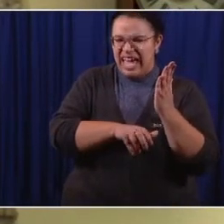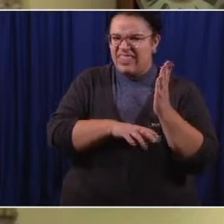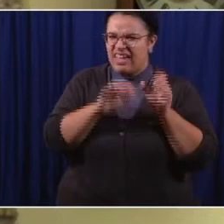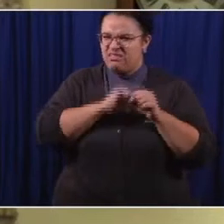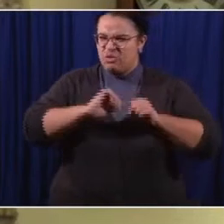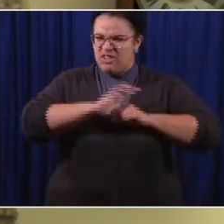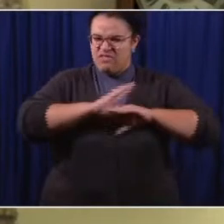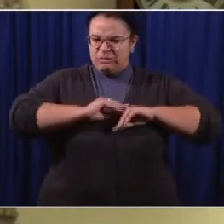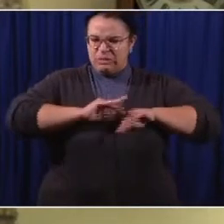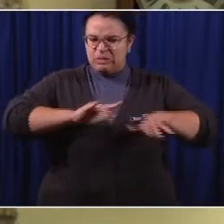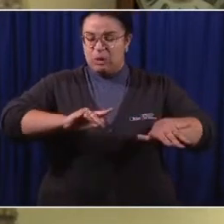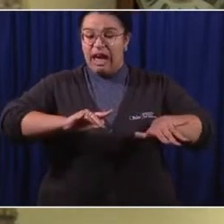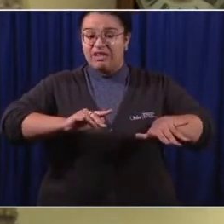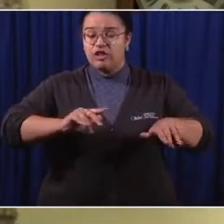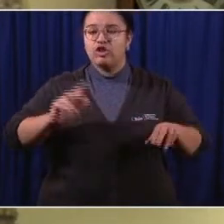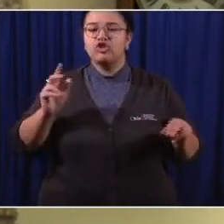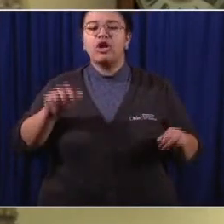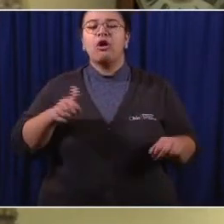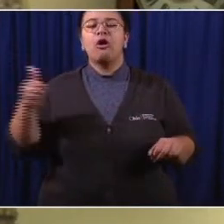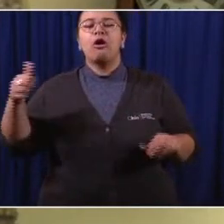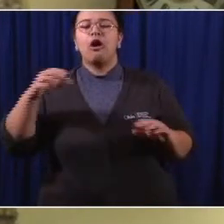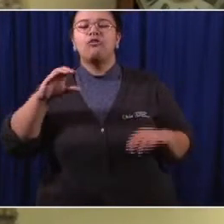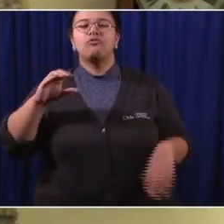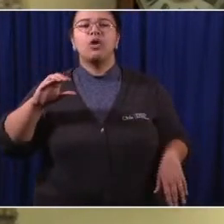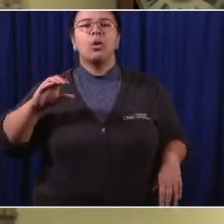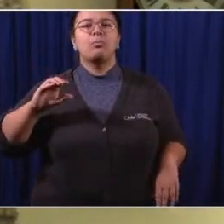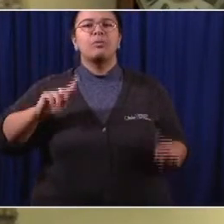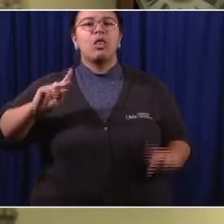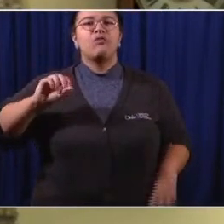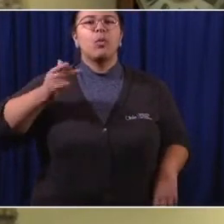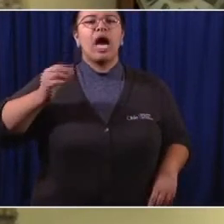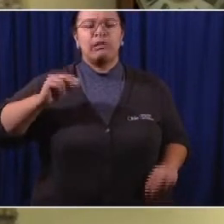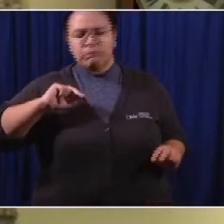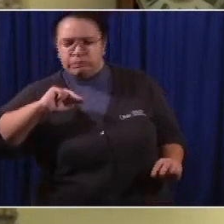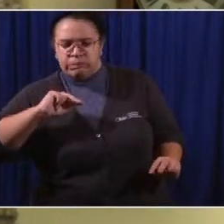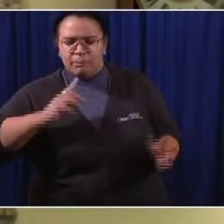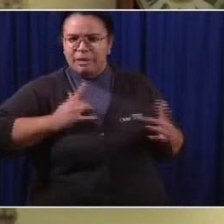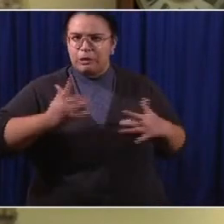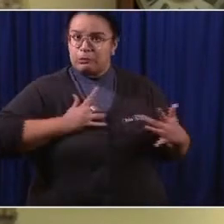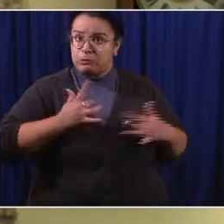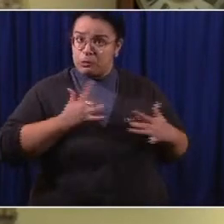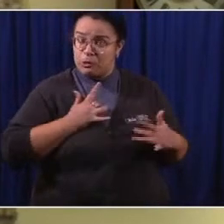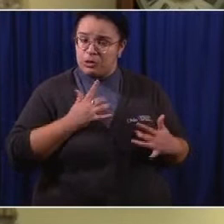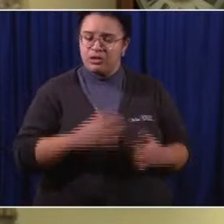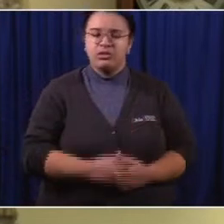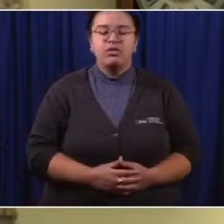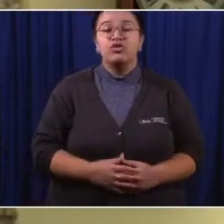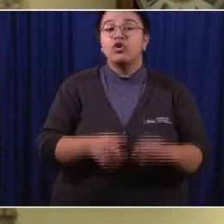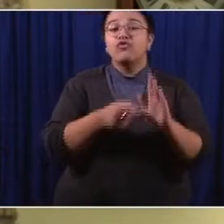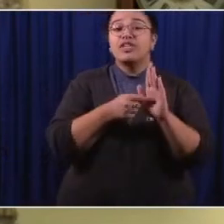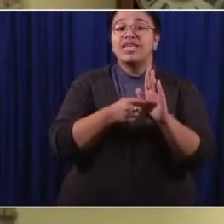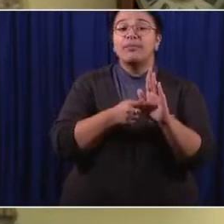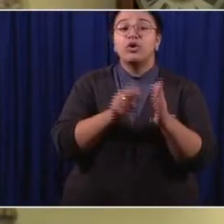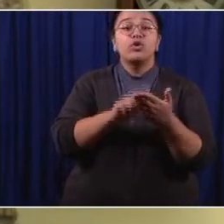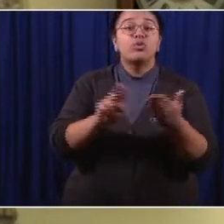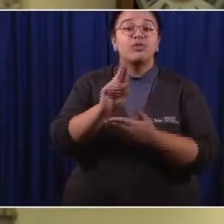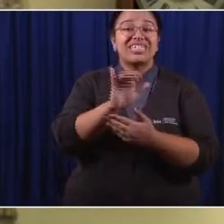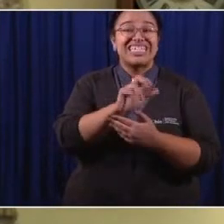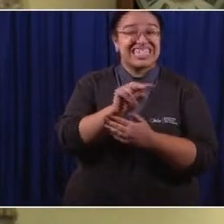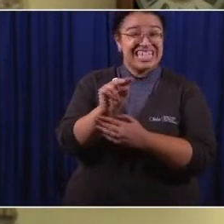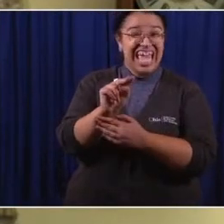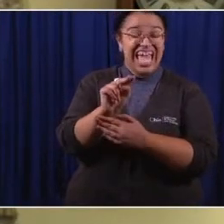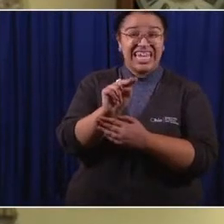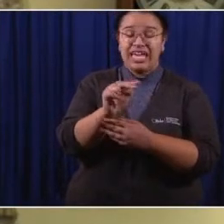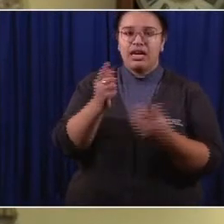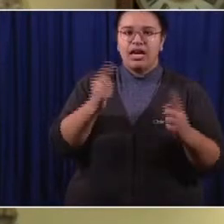concern others in the rest of the city or county surrounding campus? Should outbreaks at UC, for example, affect whether Cincinnati